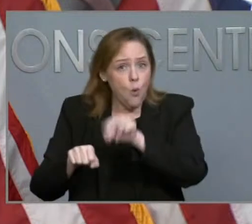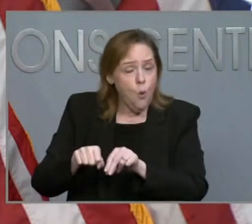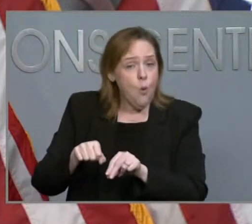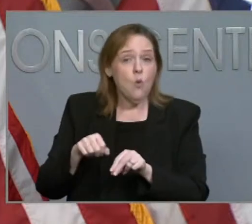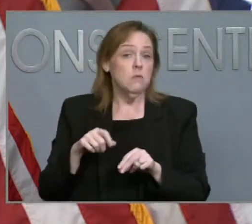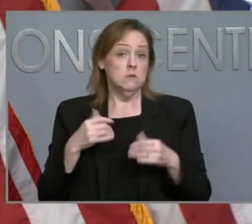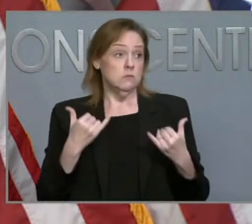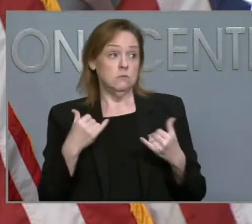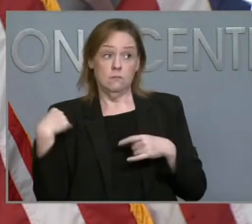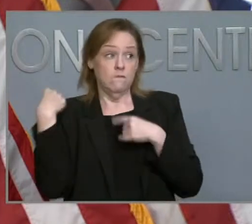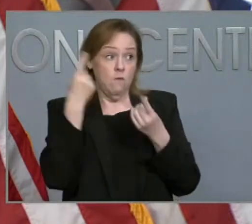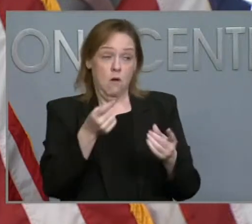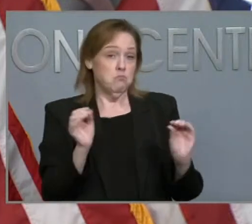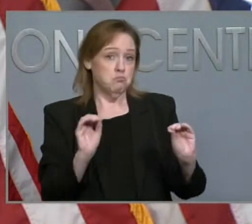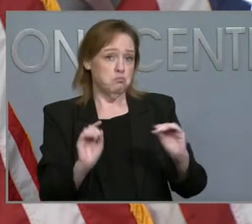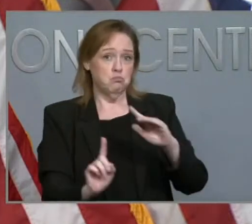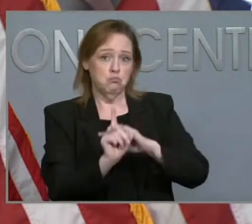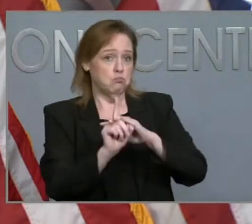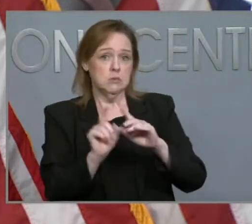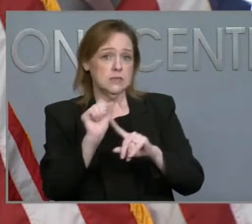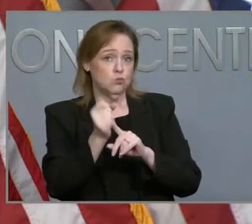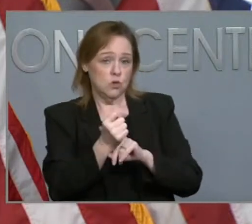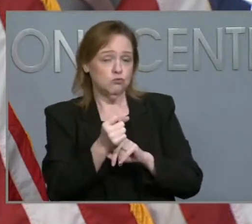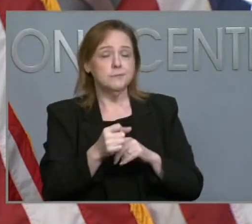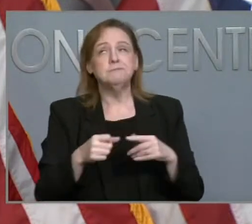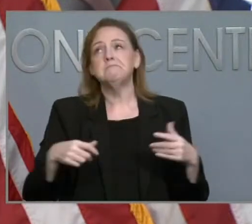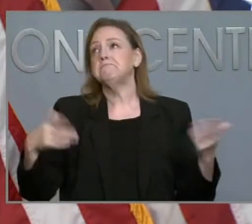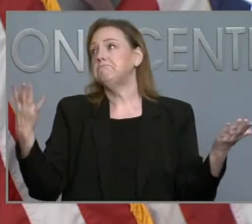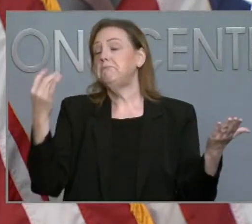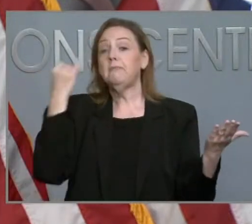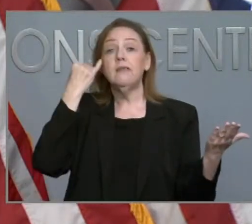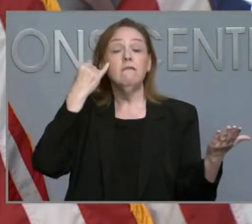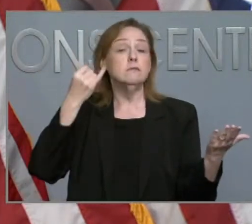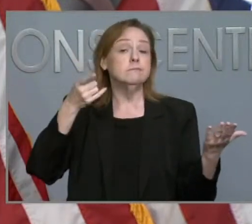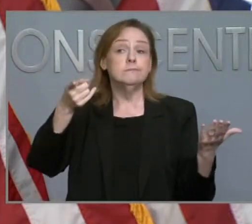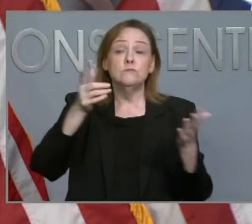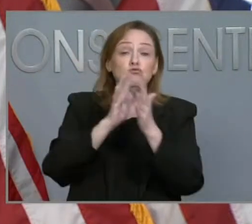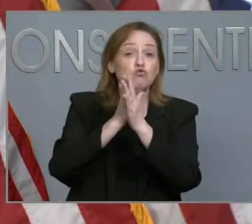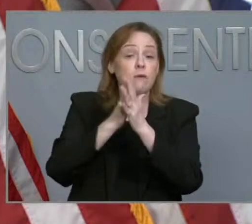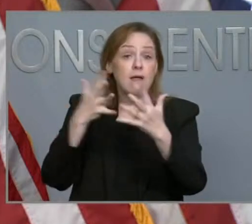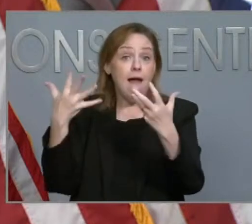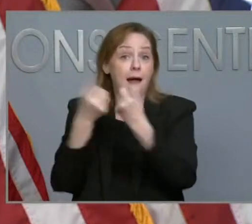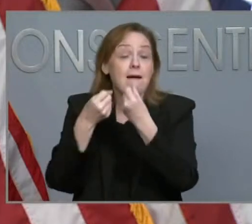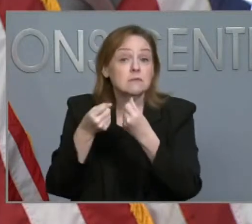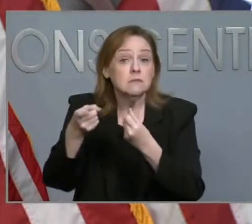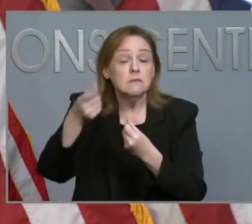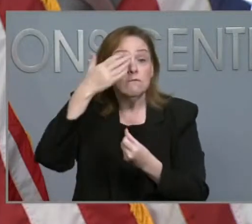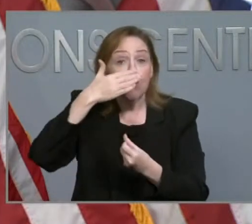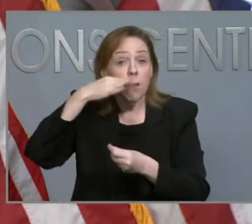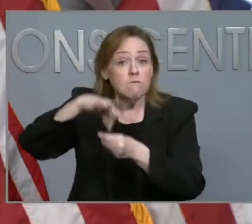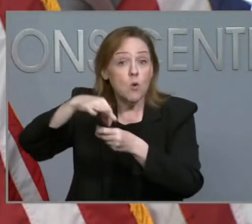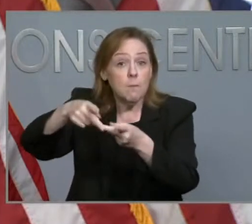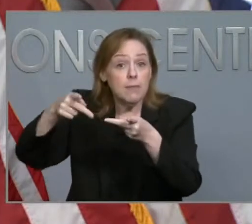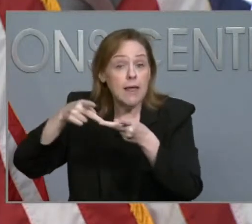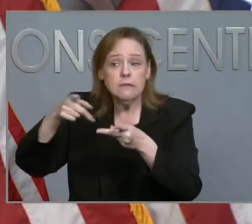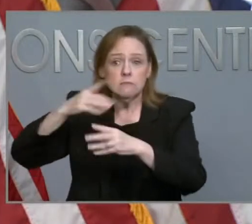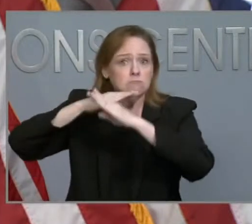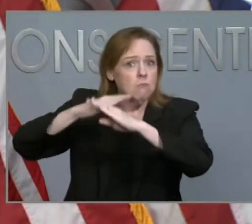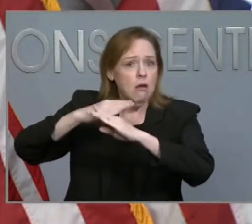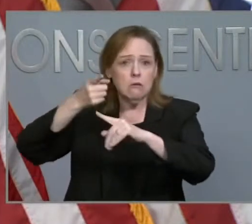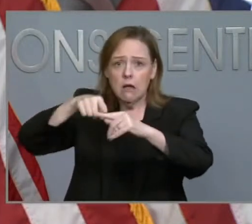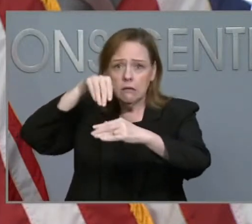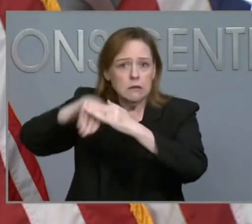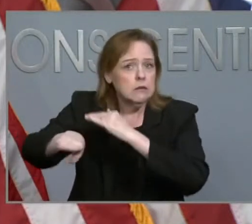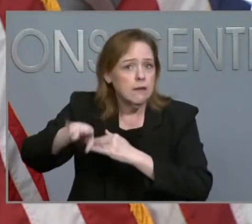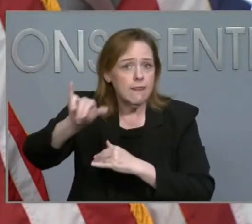not a situation. So let's just say that there were to be a traffic accident that blocks entry to a voting site